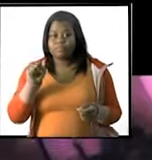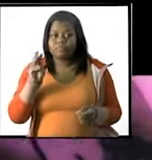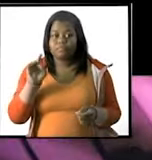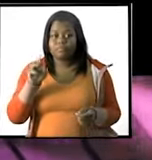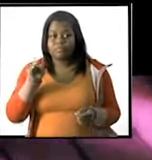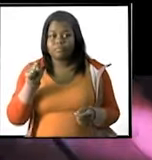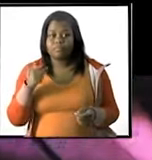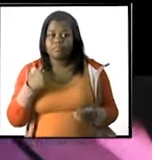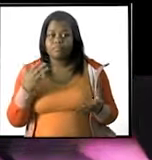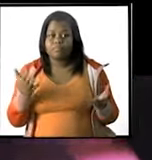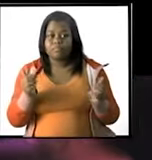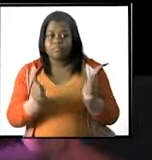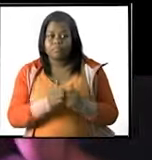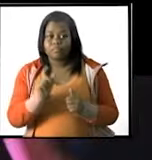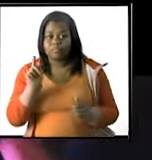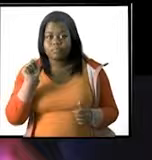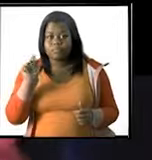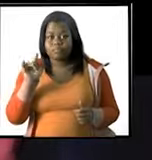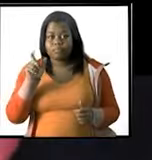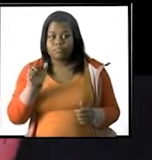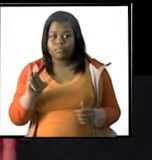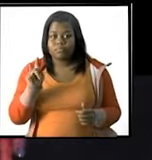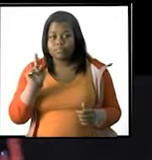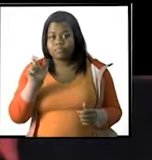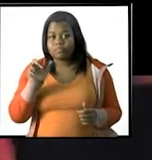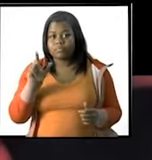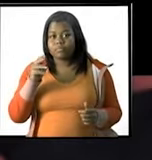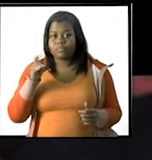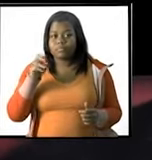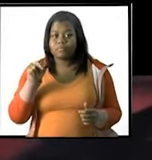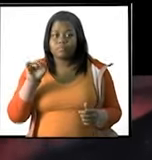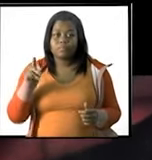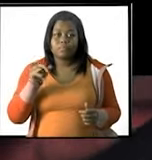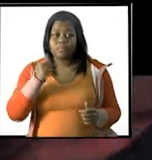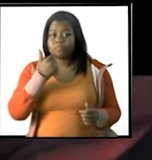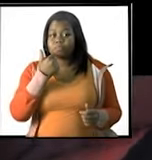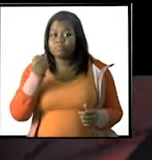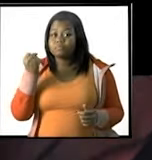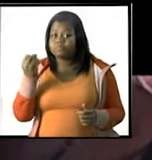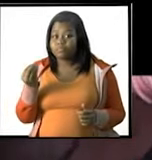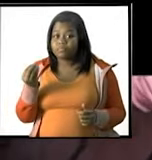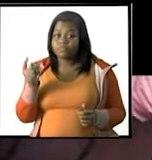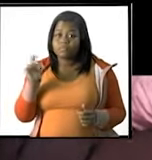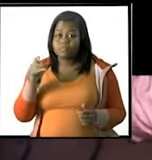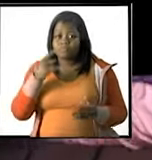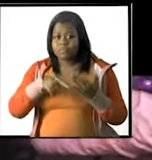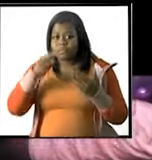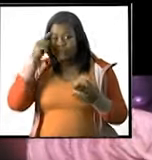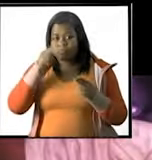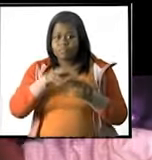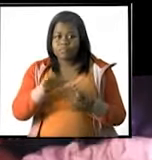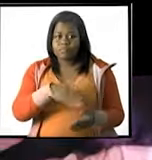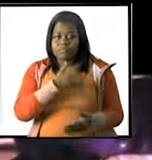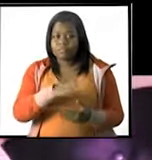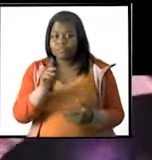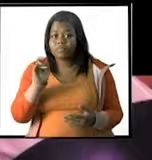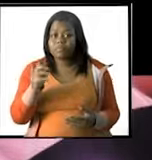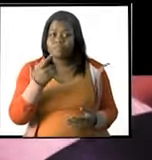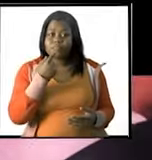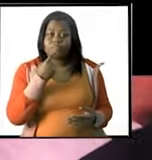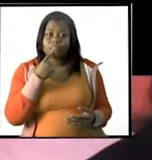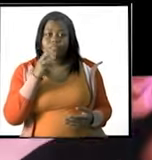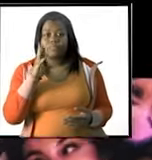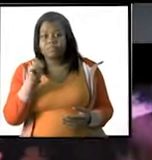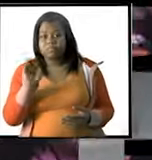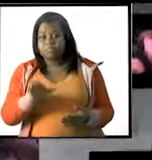my people. We can kick it and just listen to some music with the message like we usually do. And we'll discuss our big dreams,